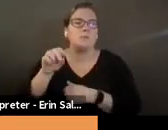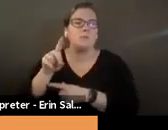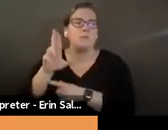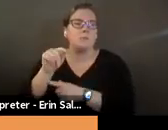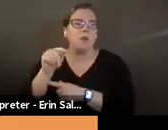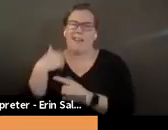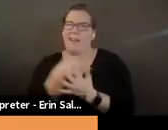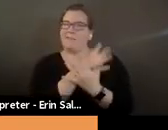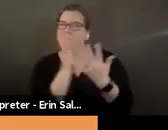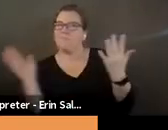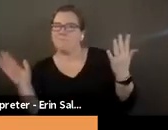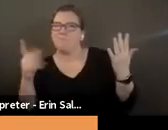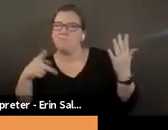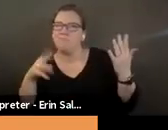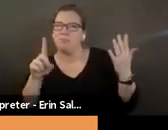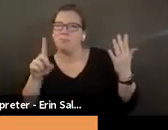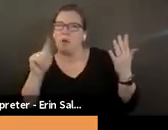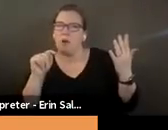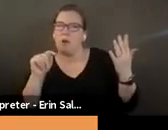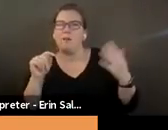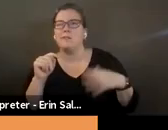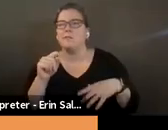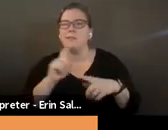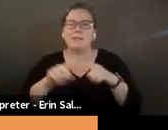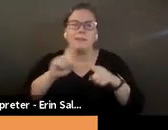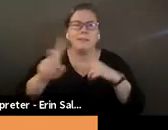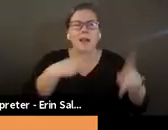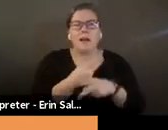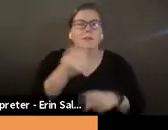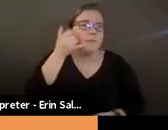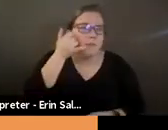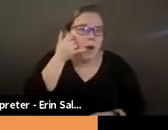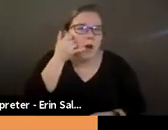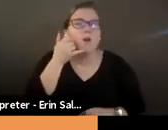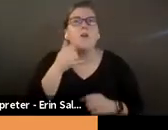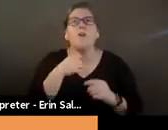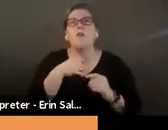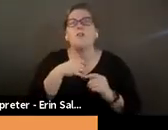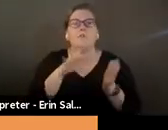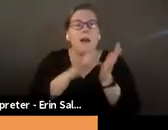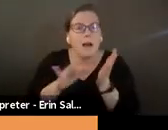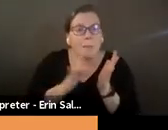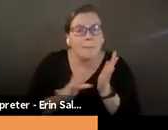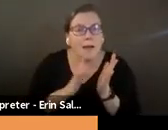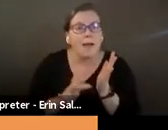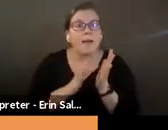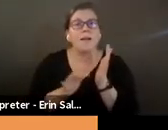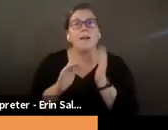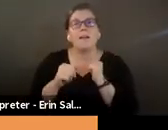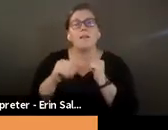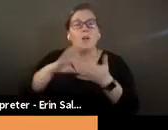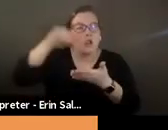choose from. They range from different types of phones. We have an iPad. We have